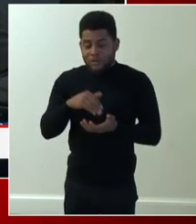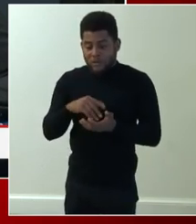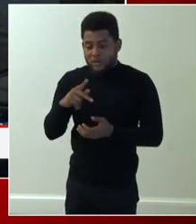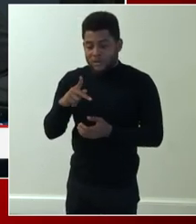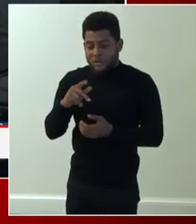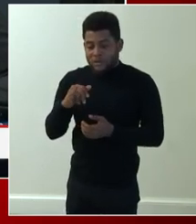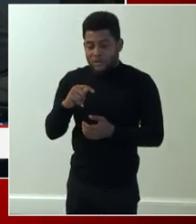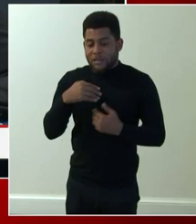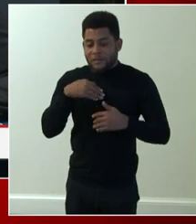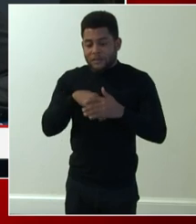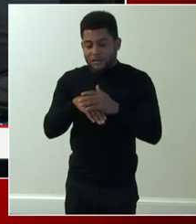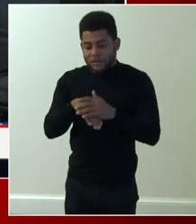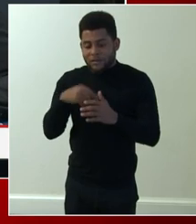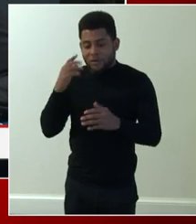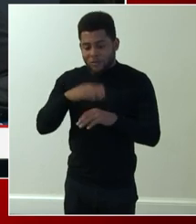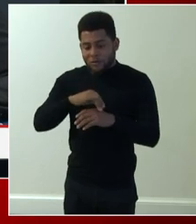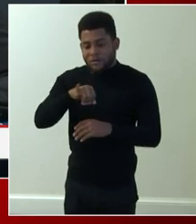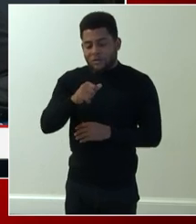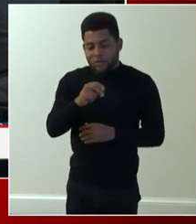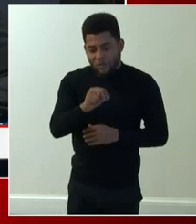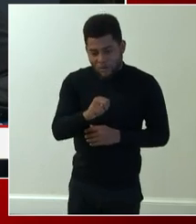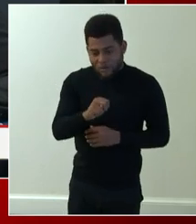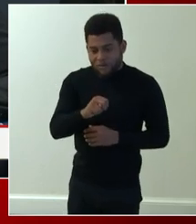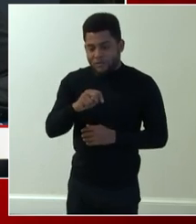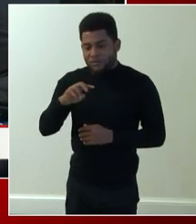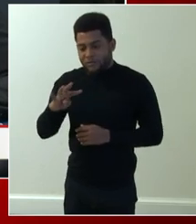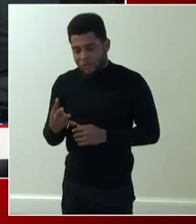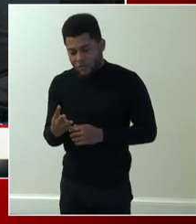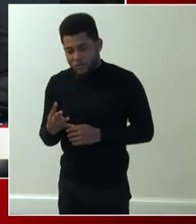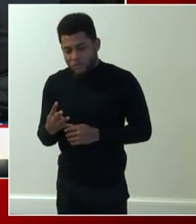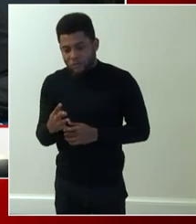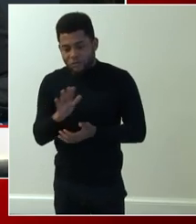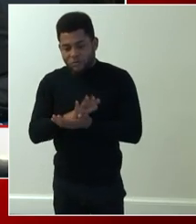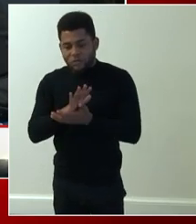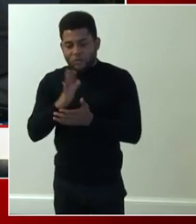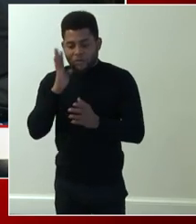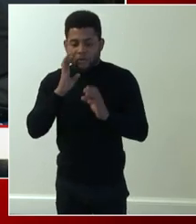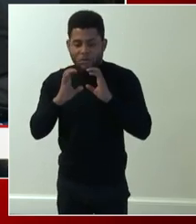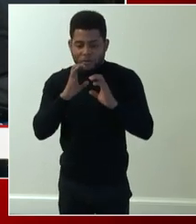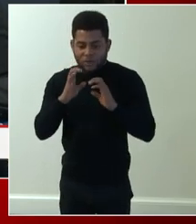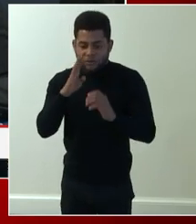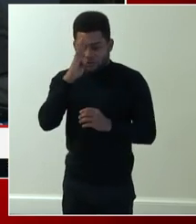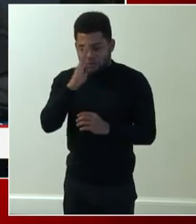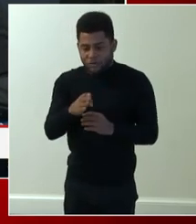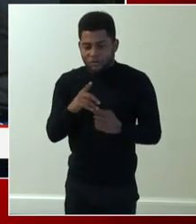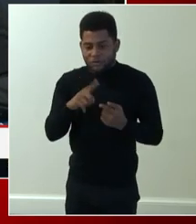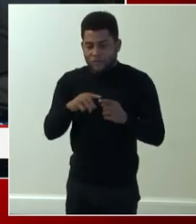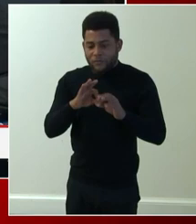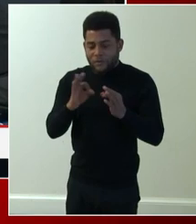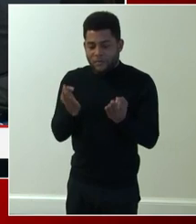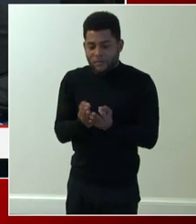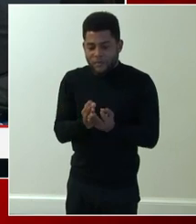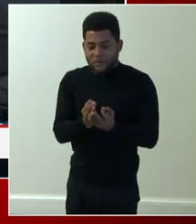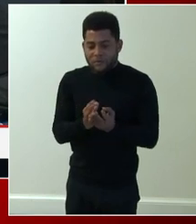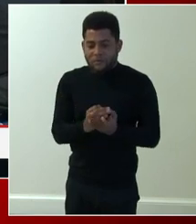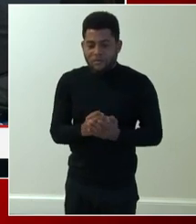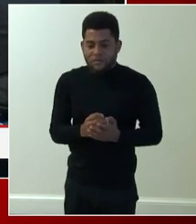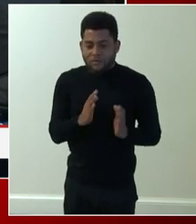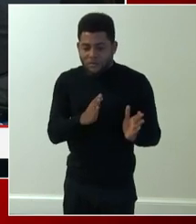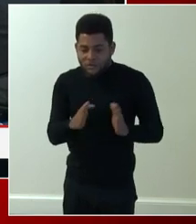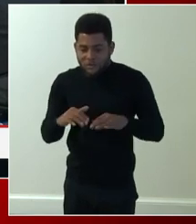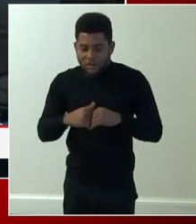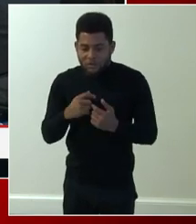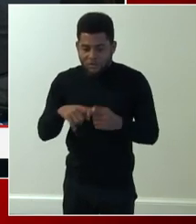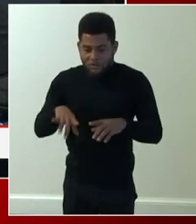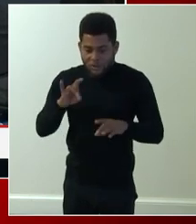on January 3rd and January 4th, and schools will communicate directly to families on the logistics of how to pick them up.